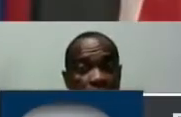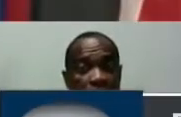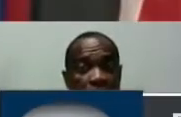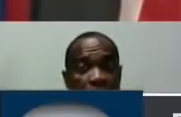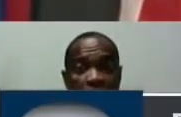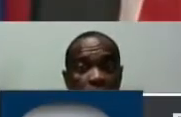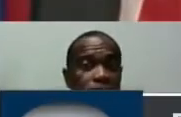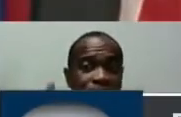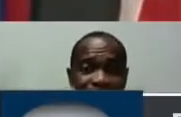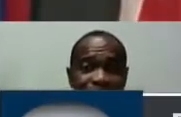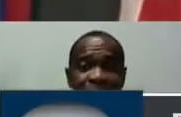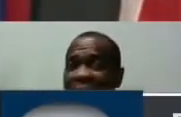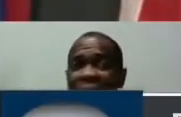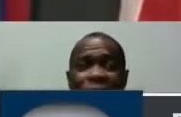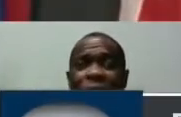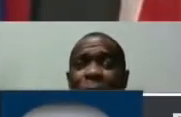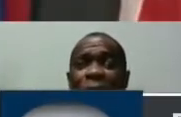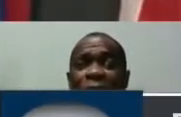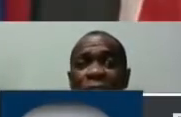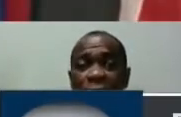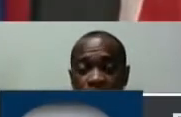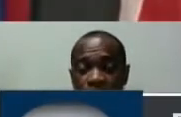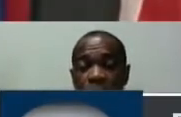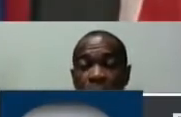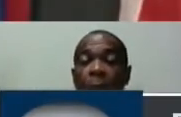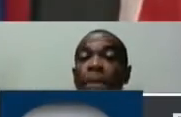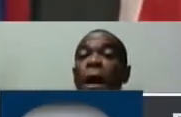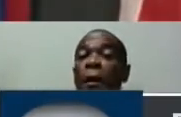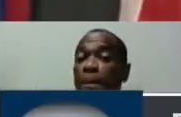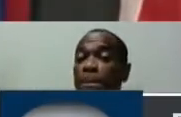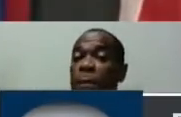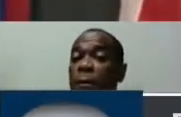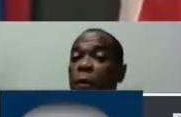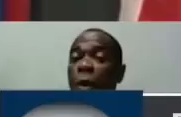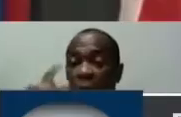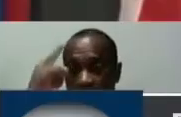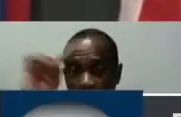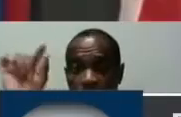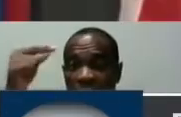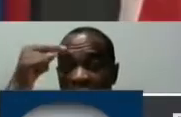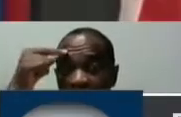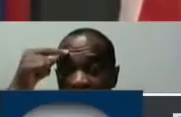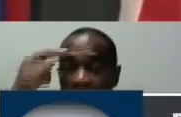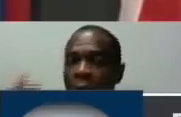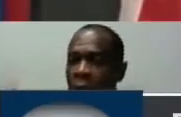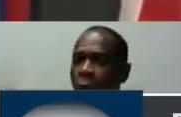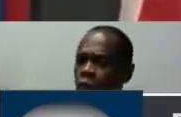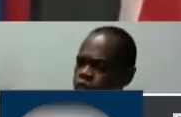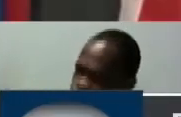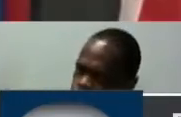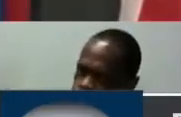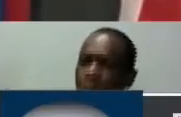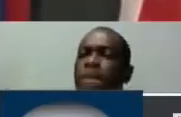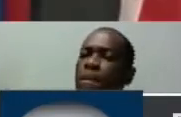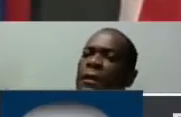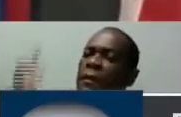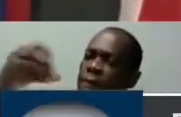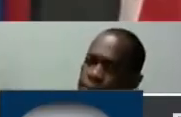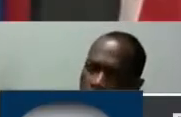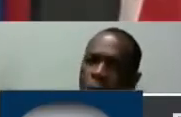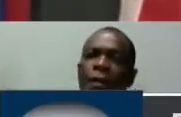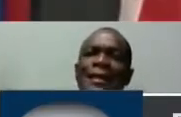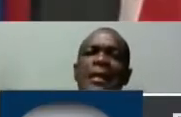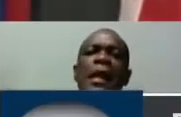working for the state are required now to participate more in the national